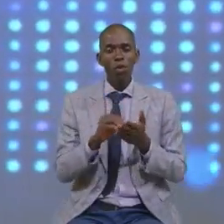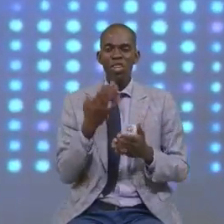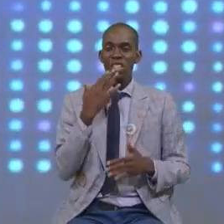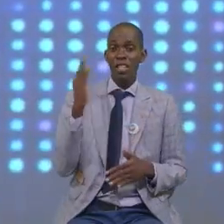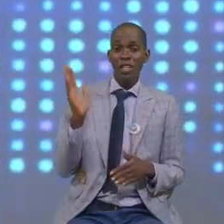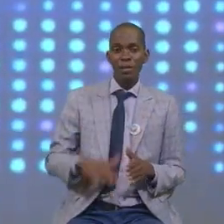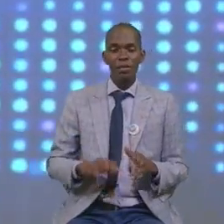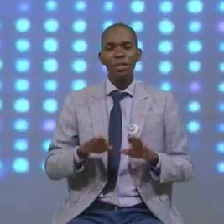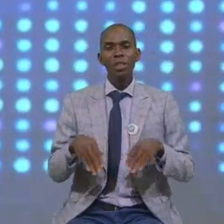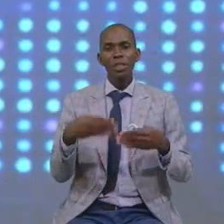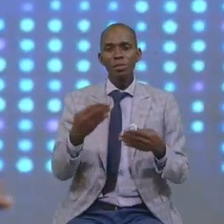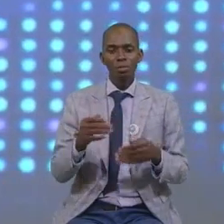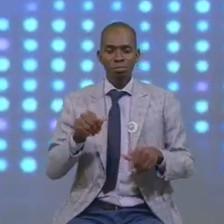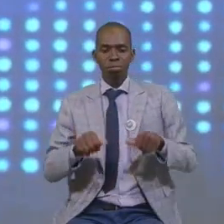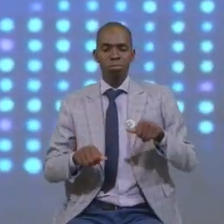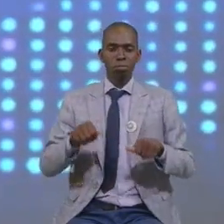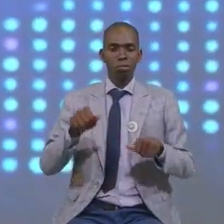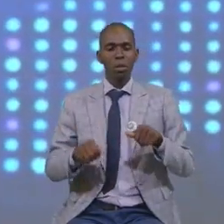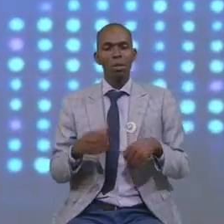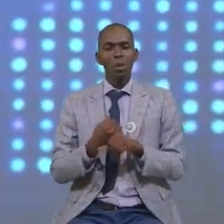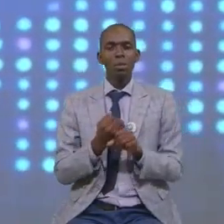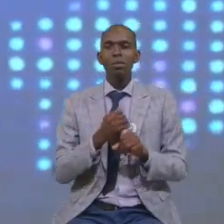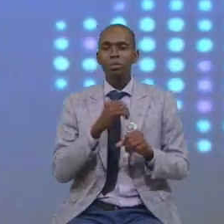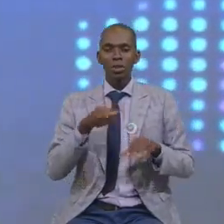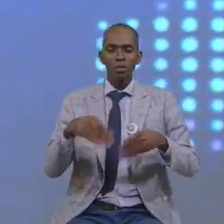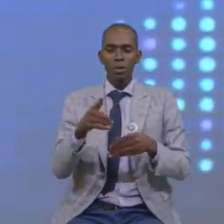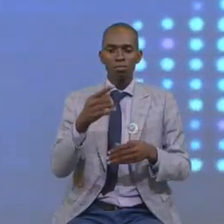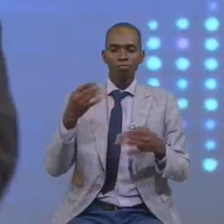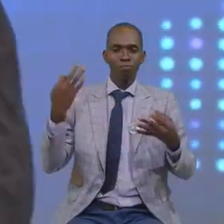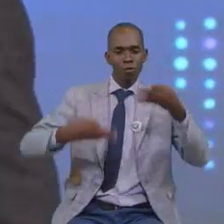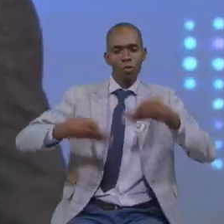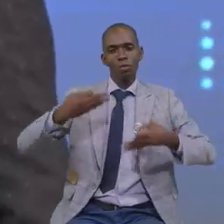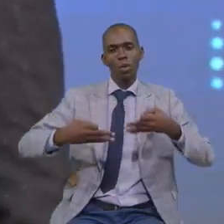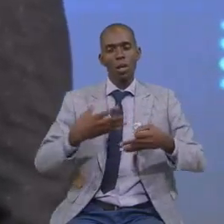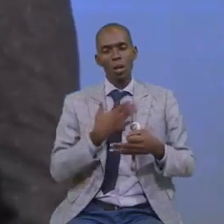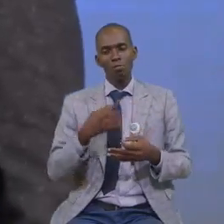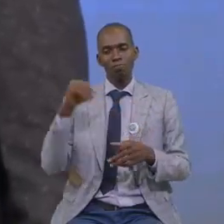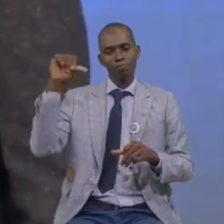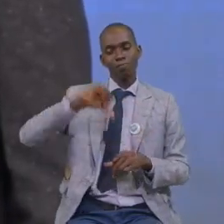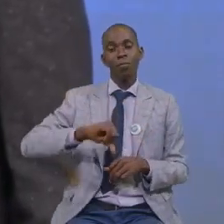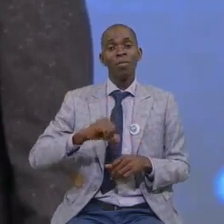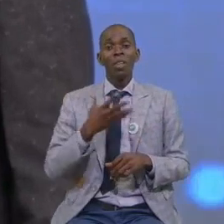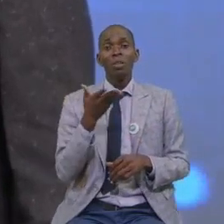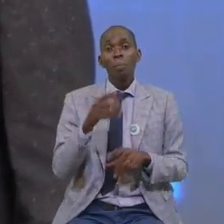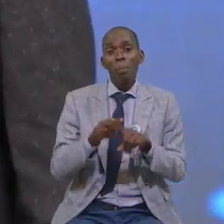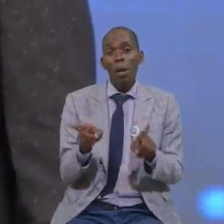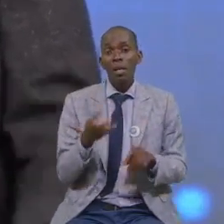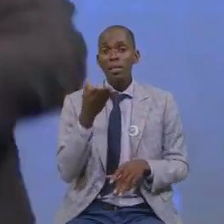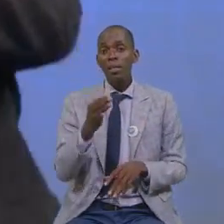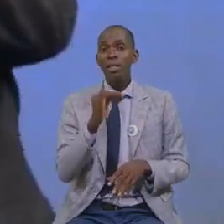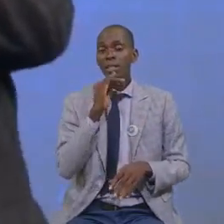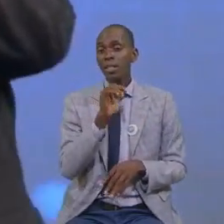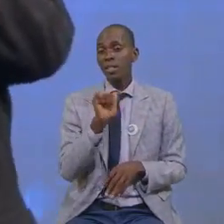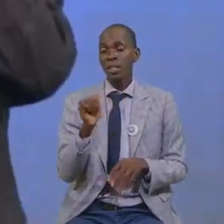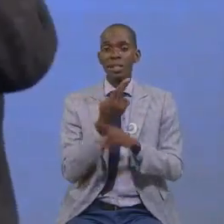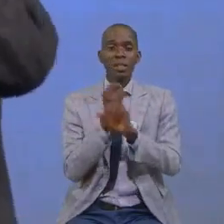him consternation and gives him condemnation. But there's a Redeemer, the Redeemer